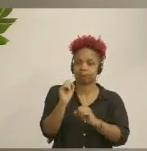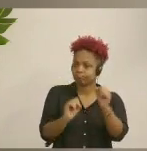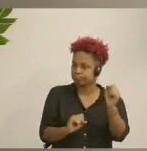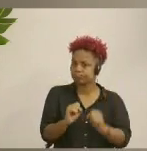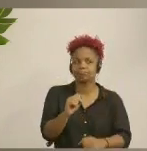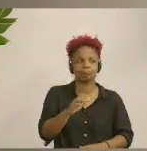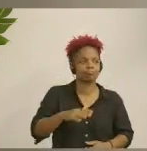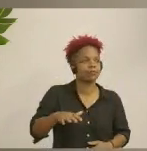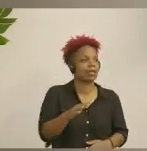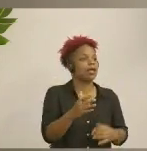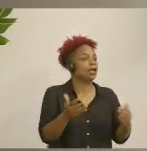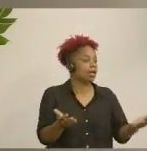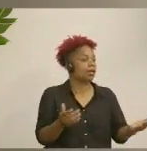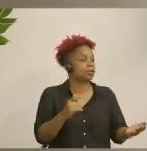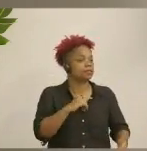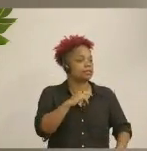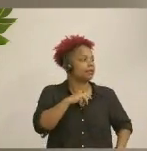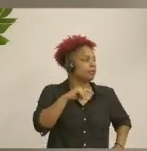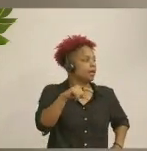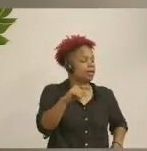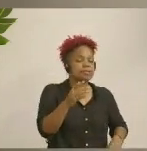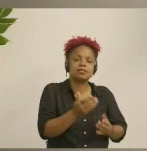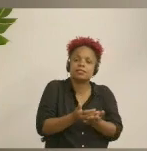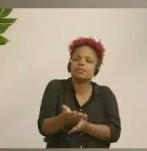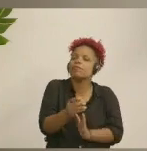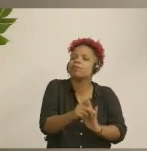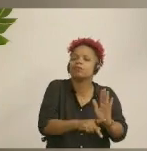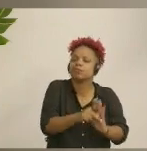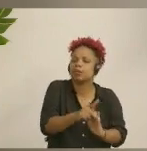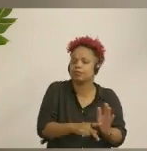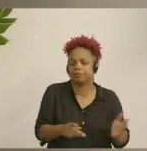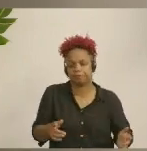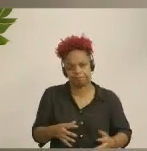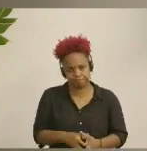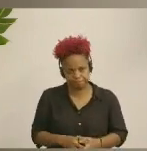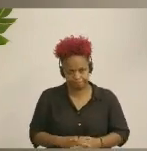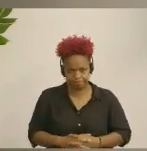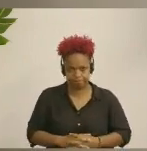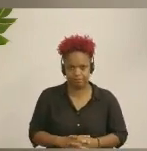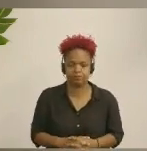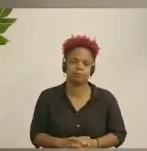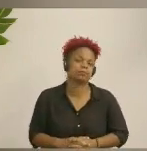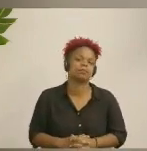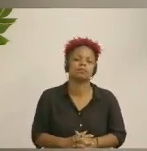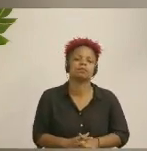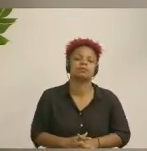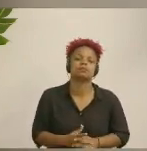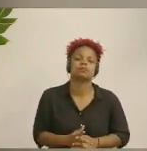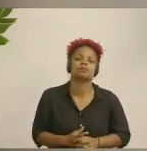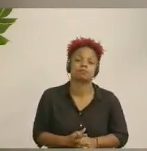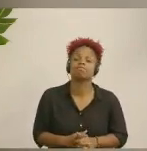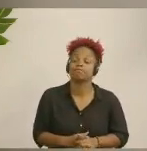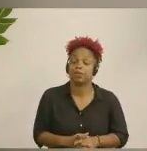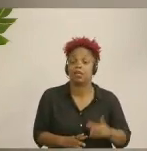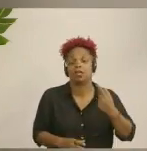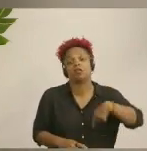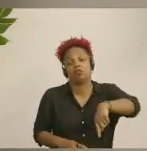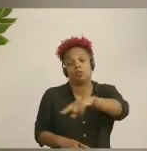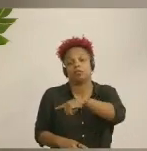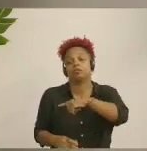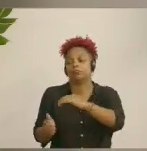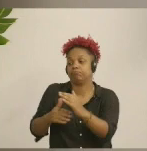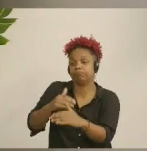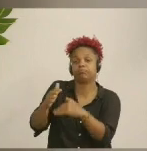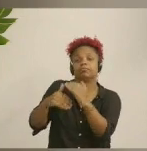The project arrived on 120 projects exactly, because it was an innovative project with